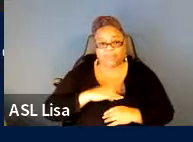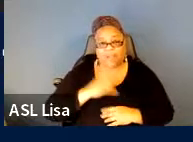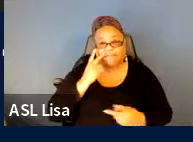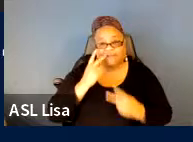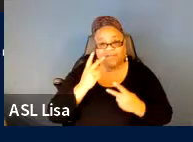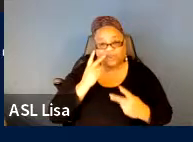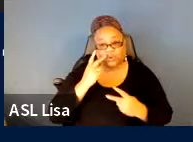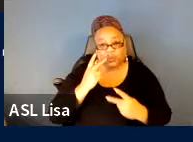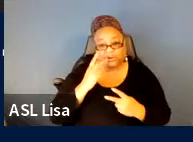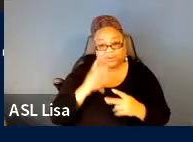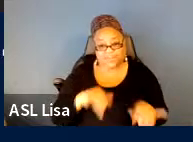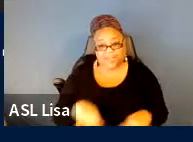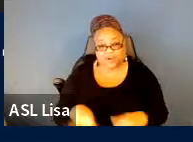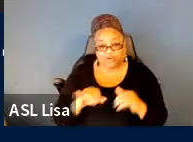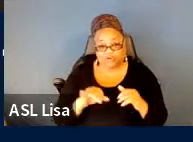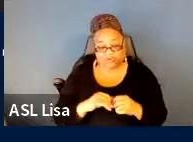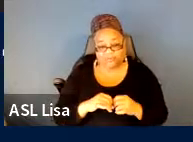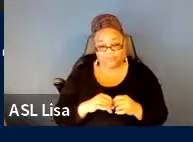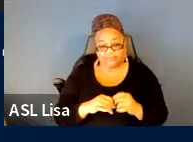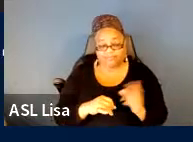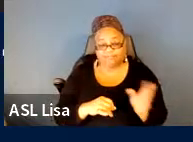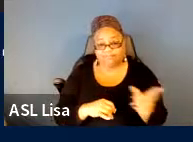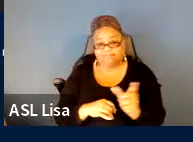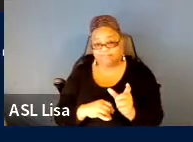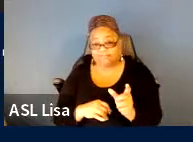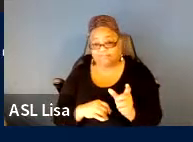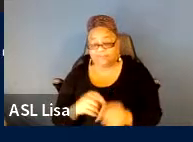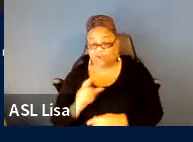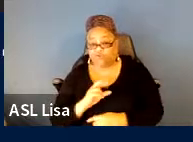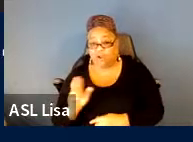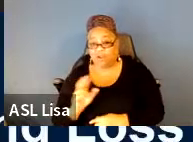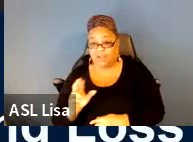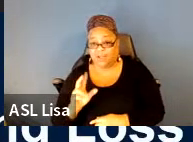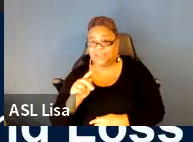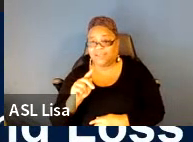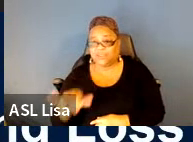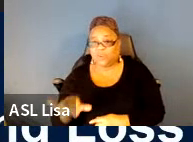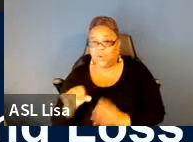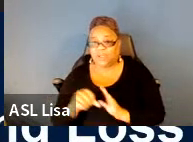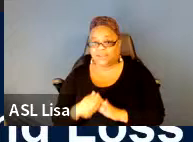is the TTY symbol. Next slide, please.